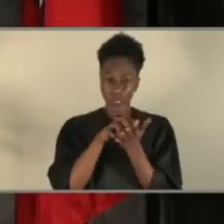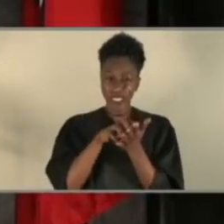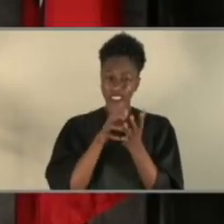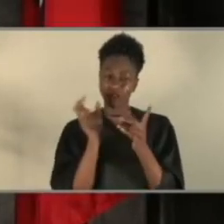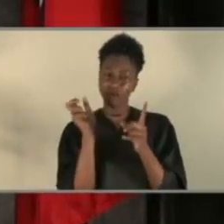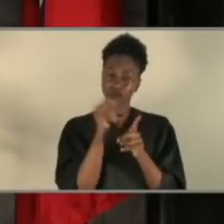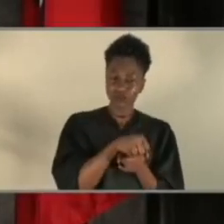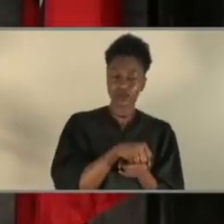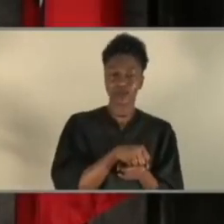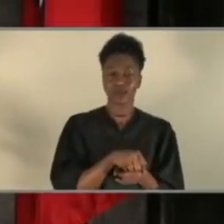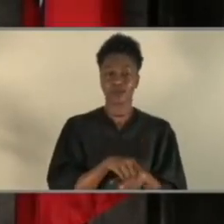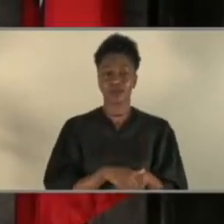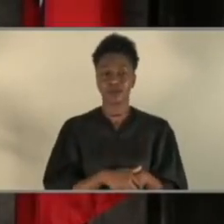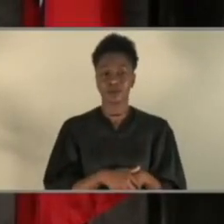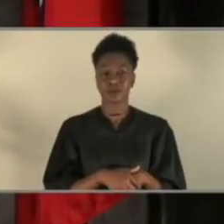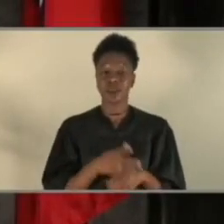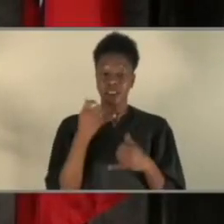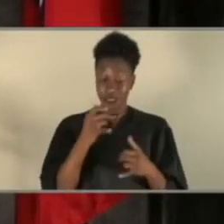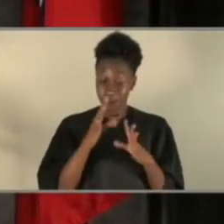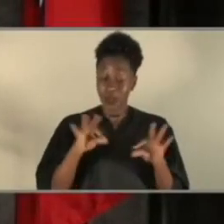lives as we set off in the world by ourselves.